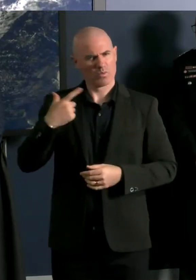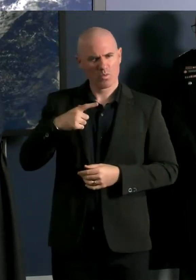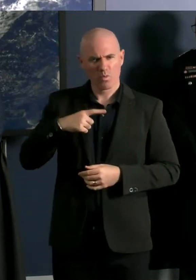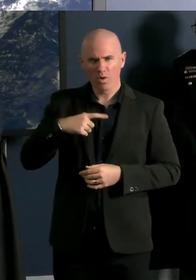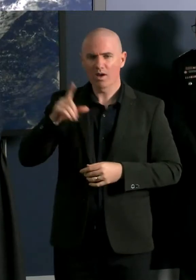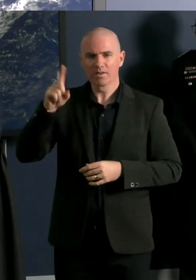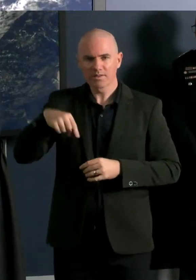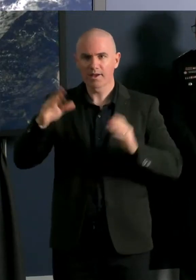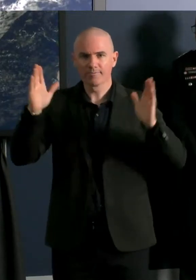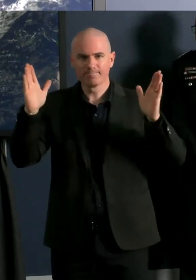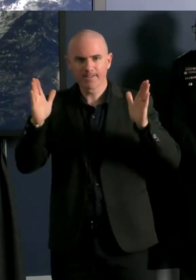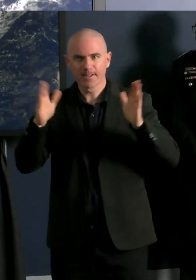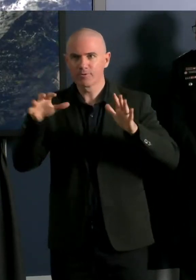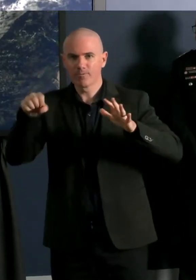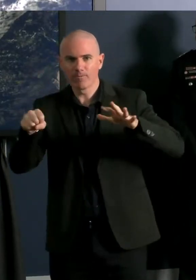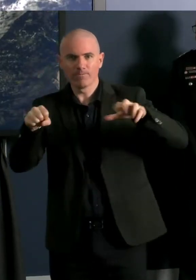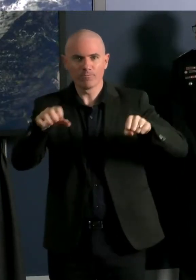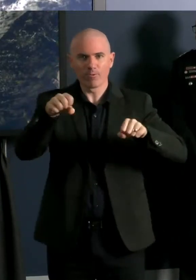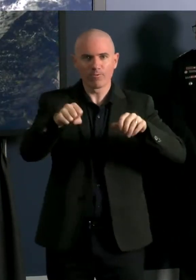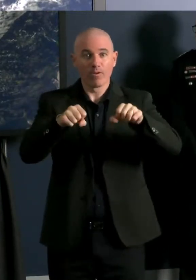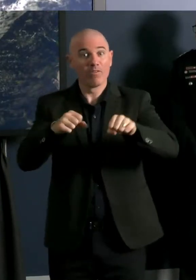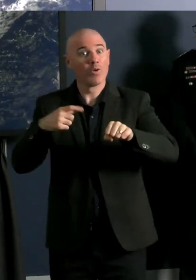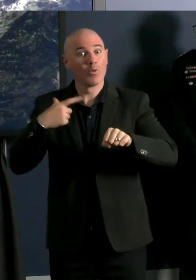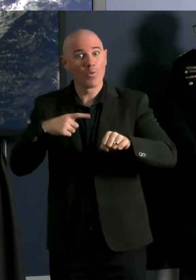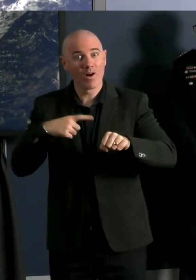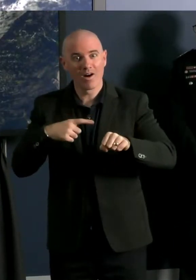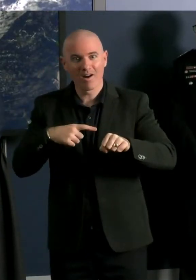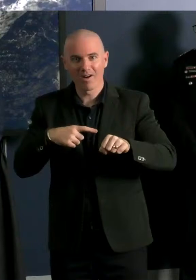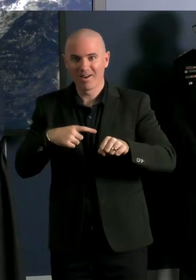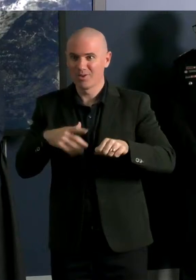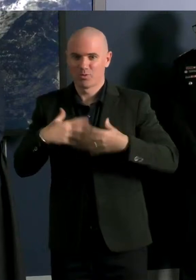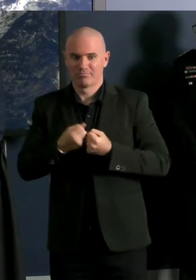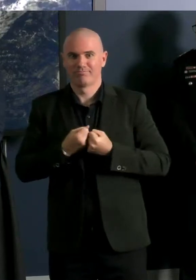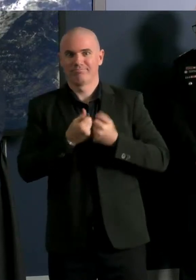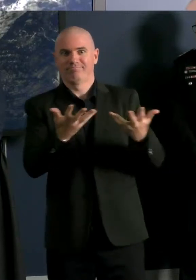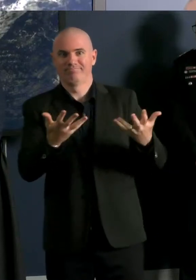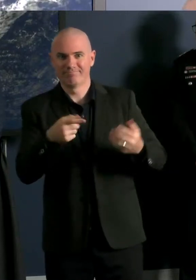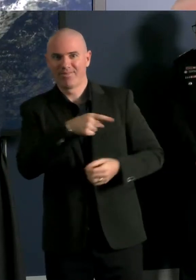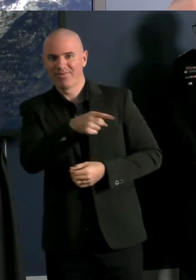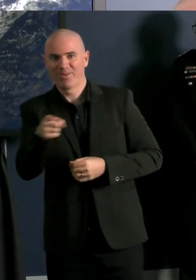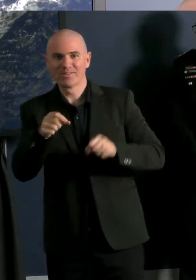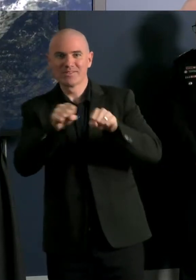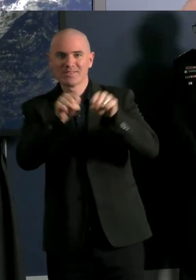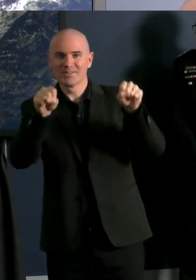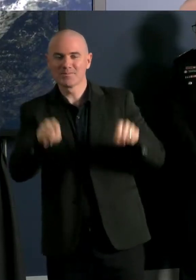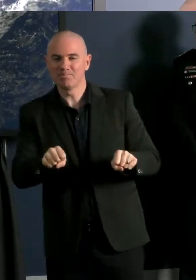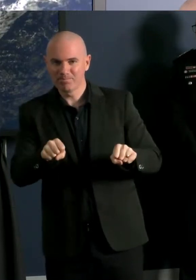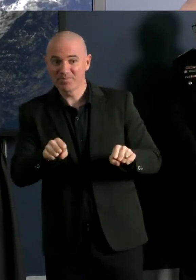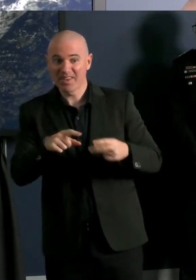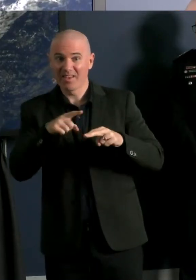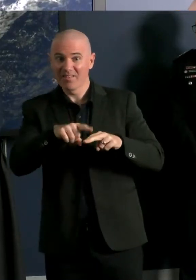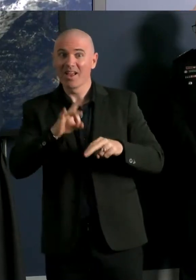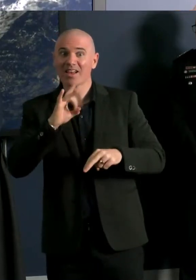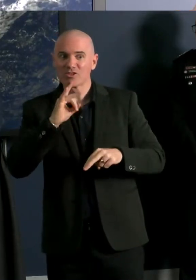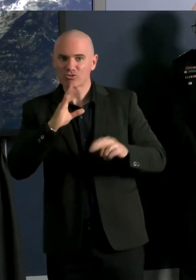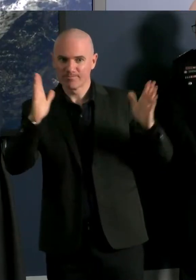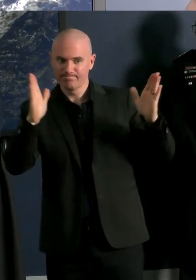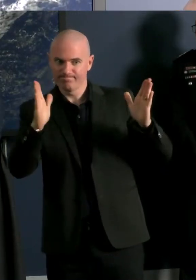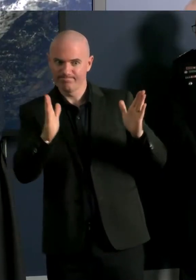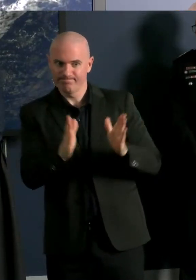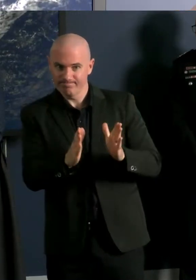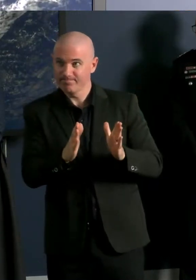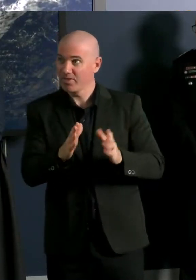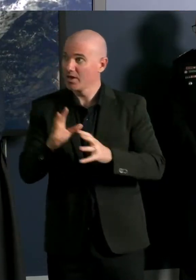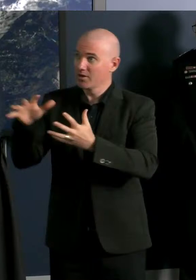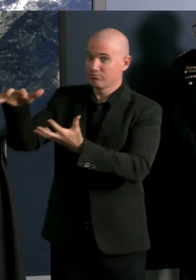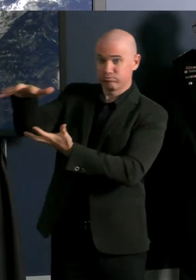measure that is done to prevent damage to the systems. De-energising those systems tonight and into the early hours